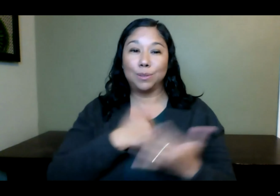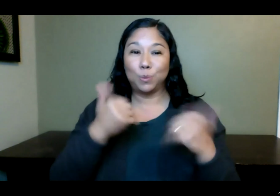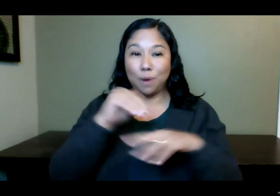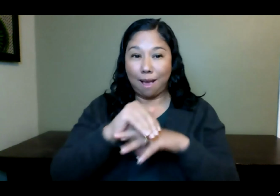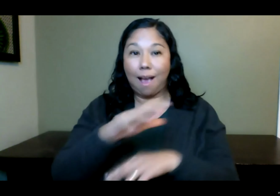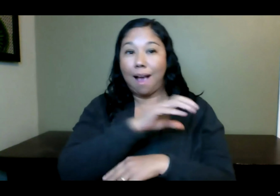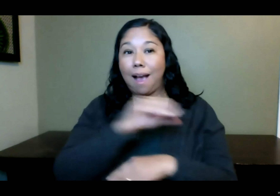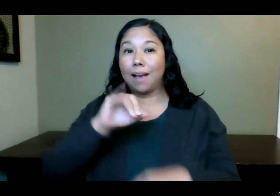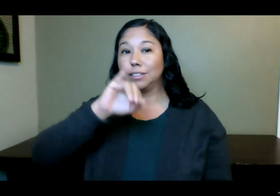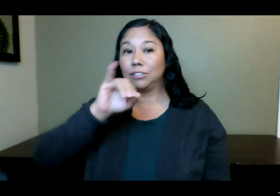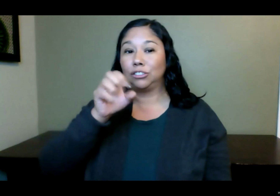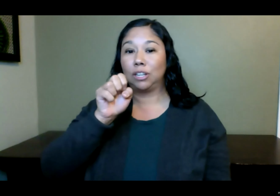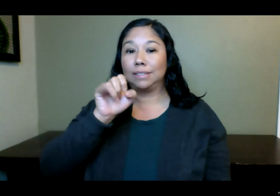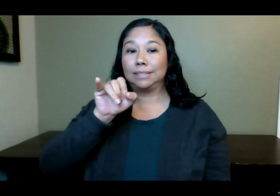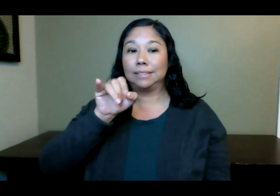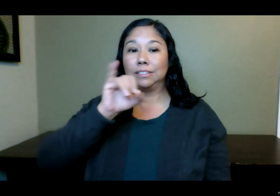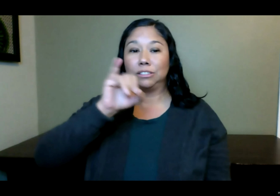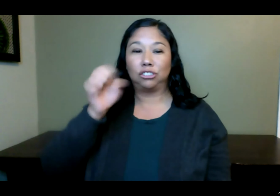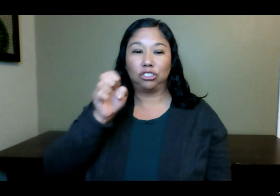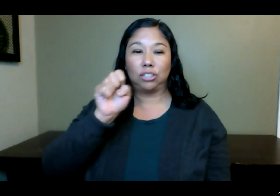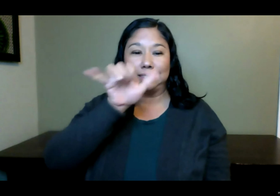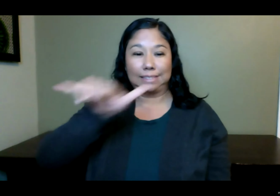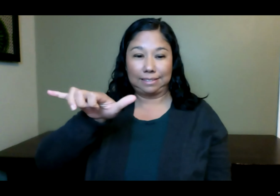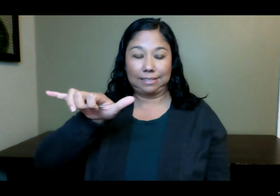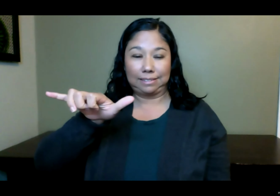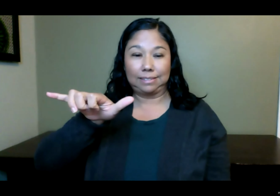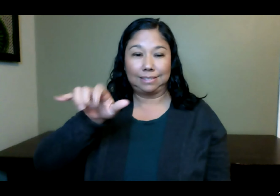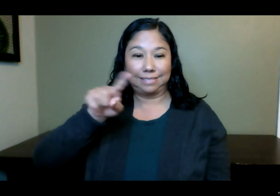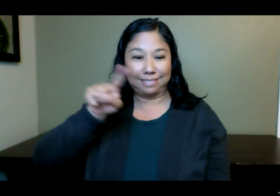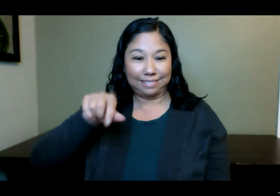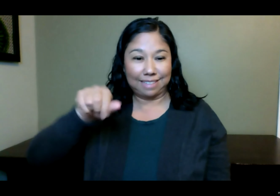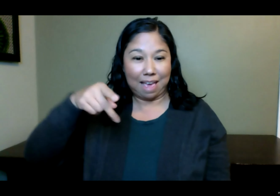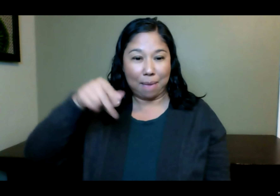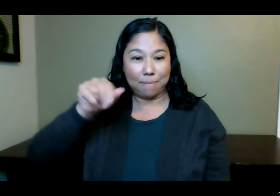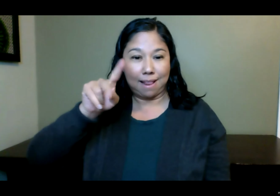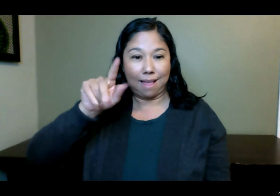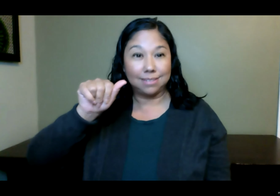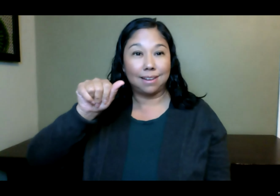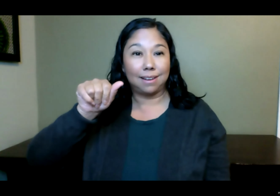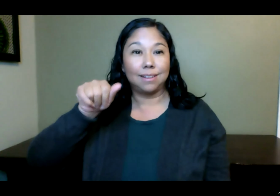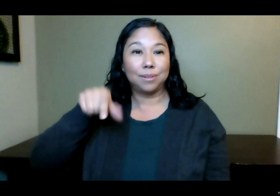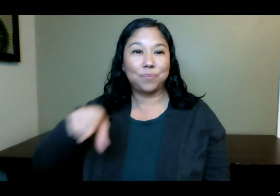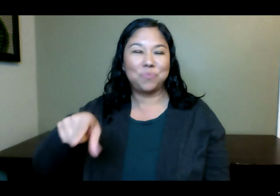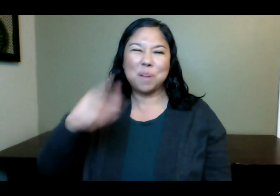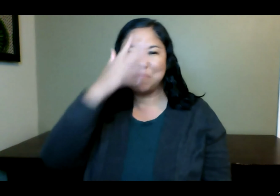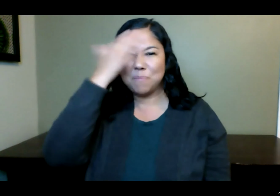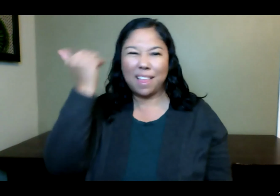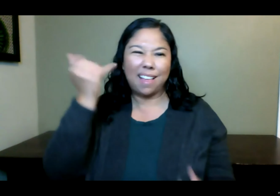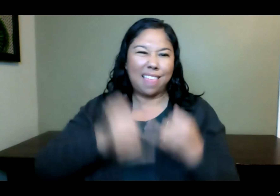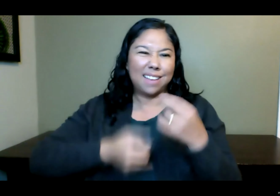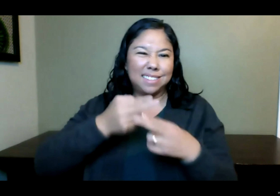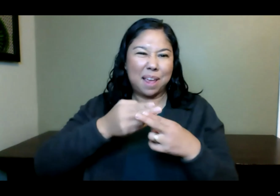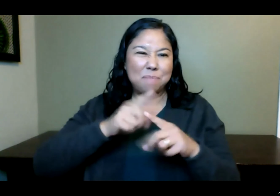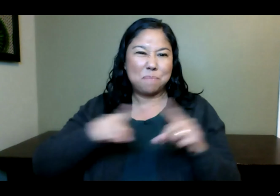as Jesse. Um, I'm blanking on your last name, I'm sorry. But for